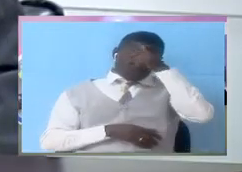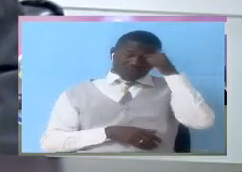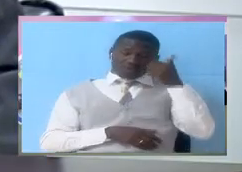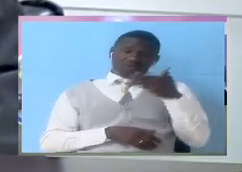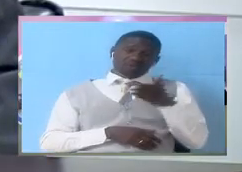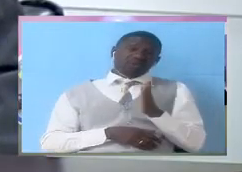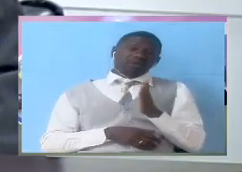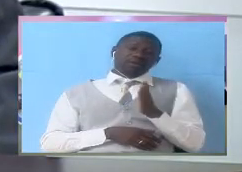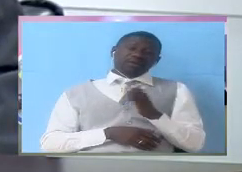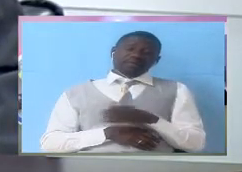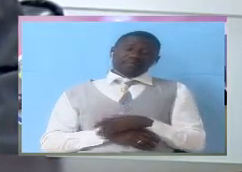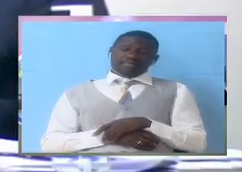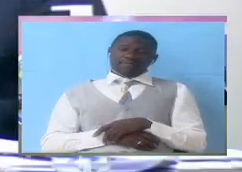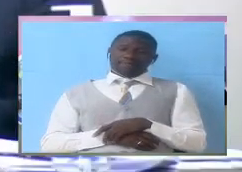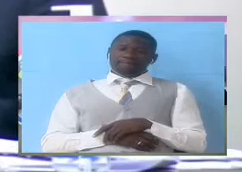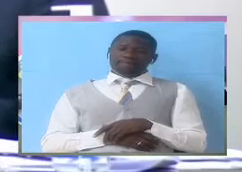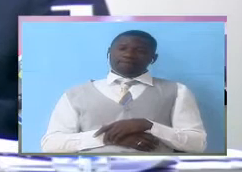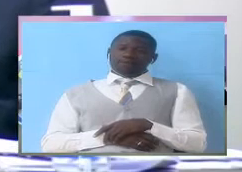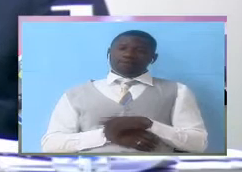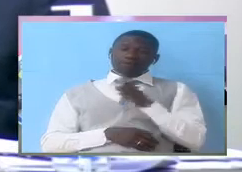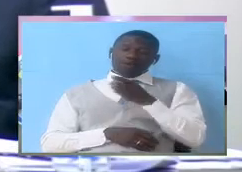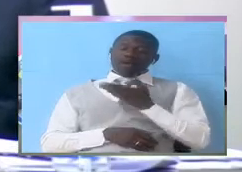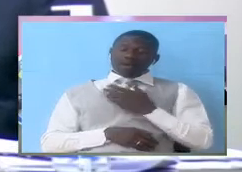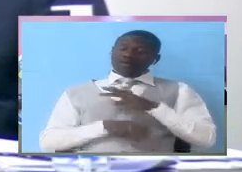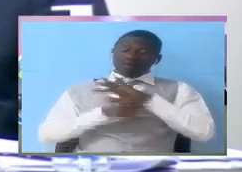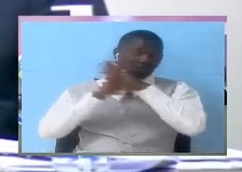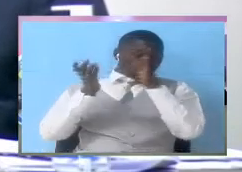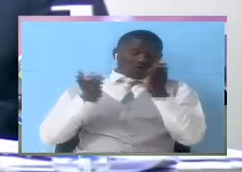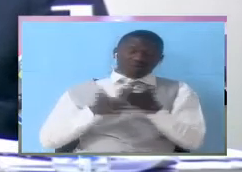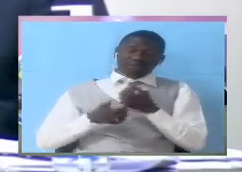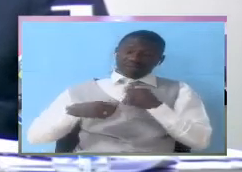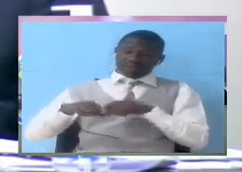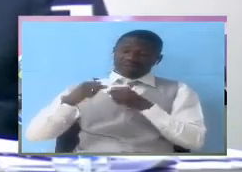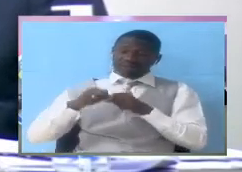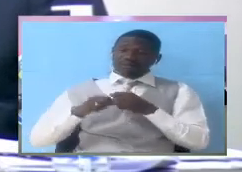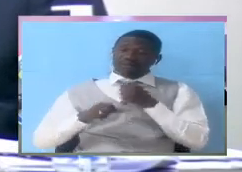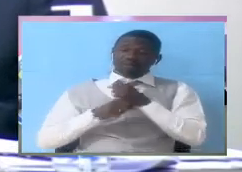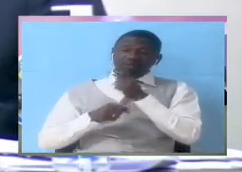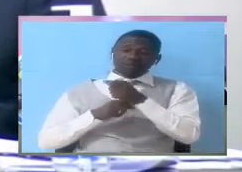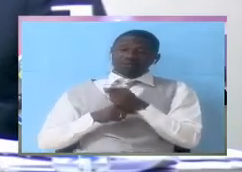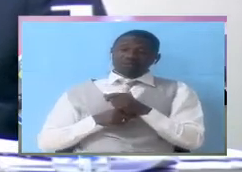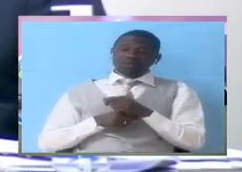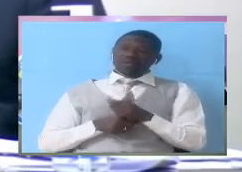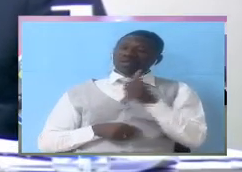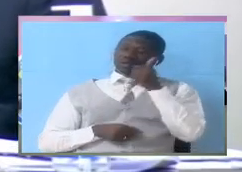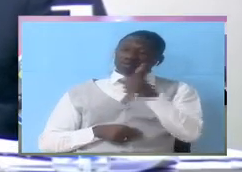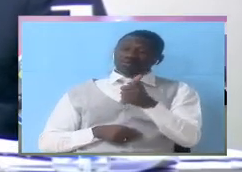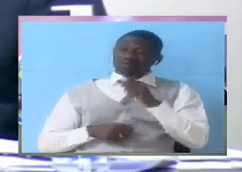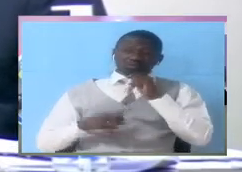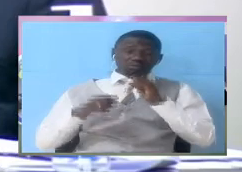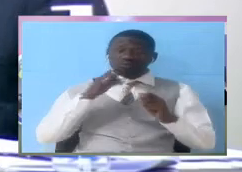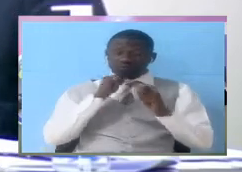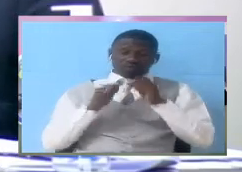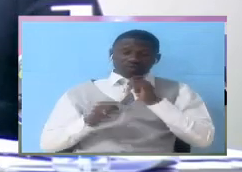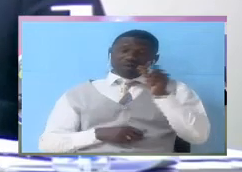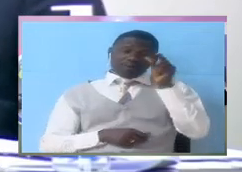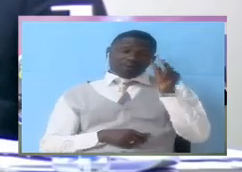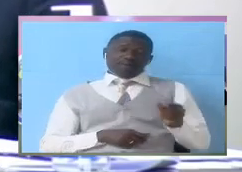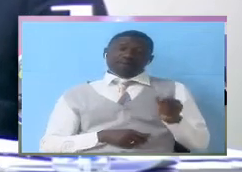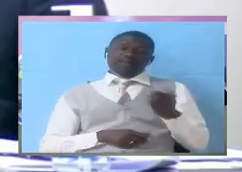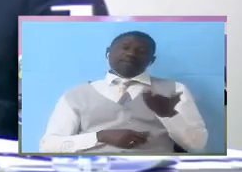doxé. You had all the training to make you a consummate professional. Jangal nañ la ñanga mo